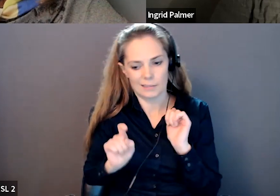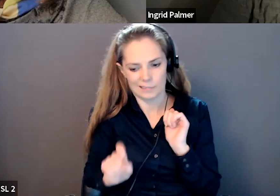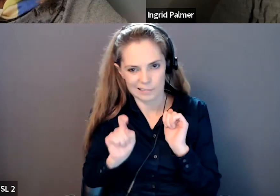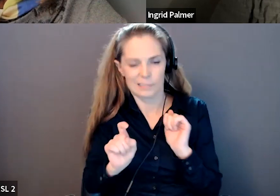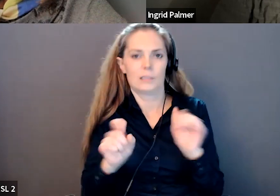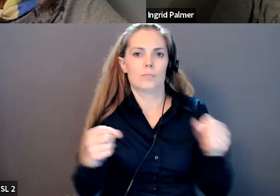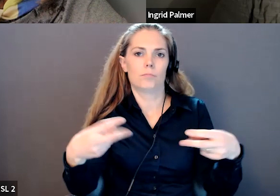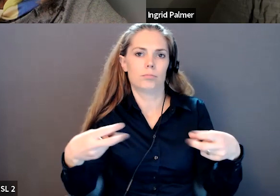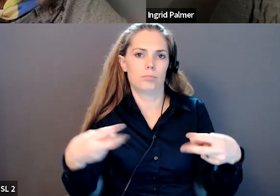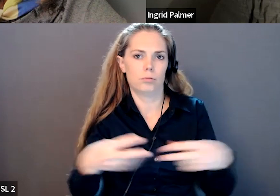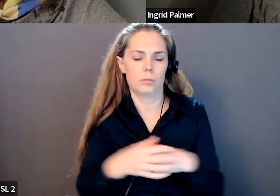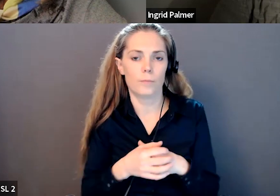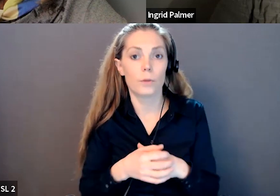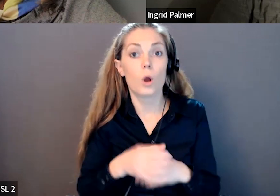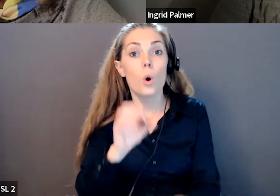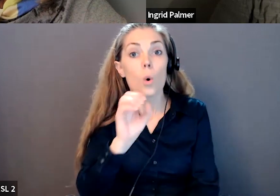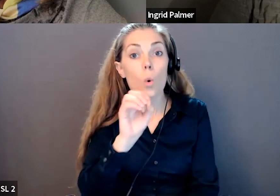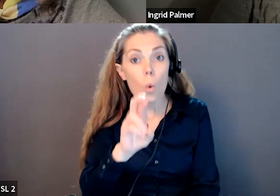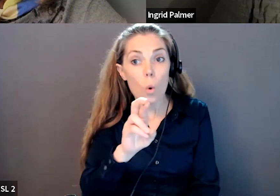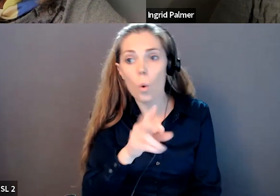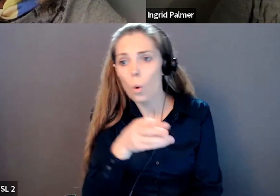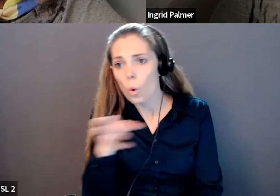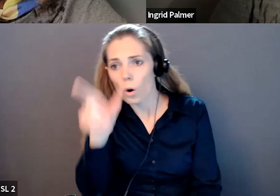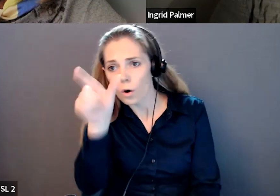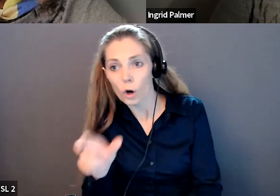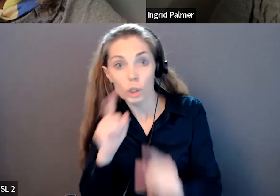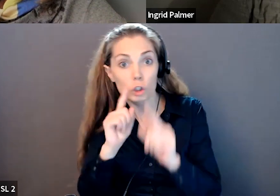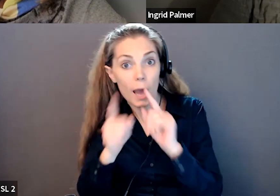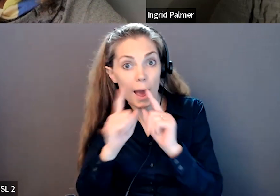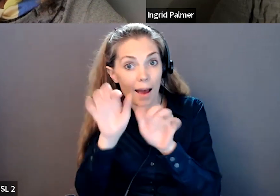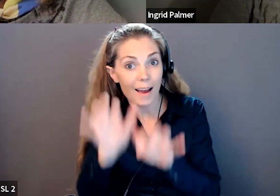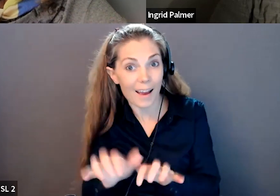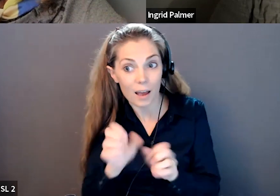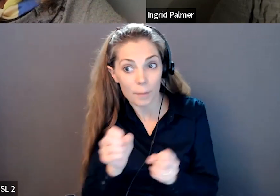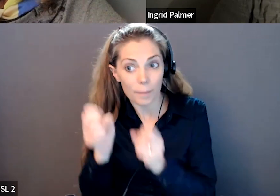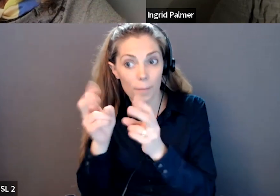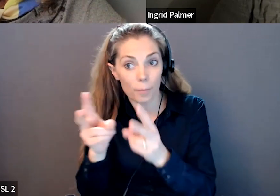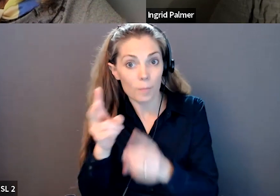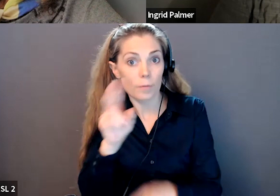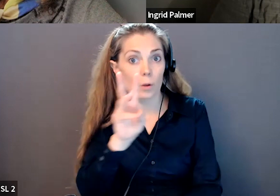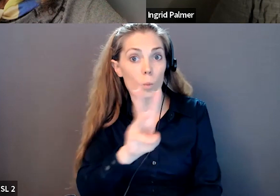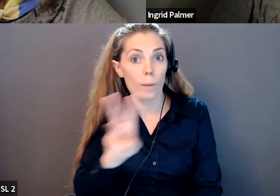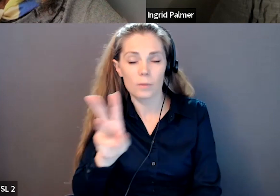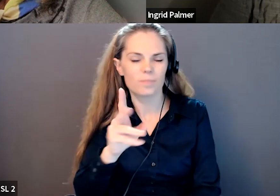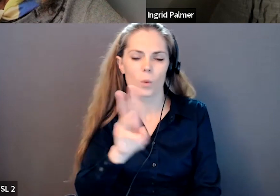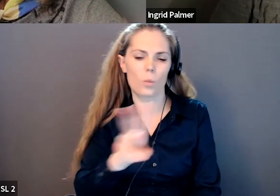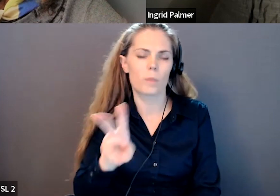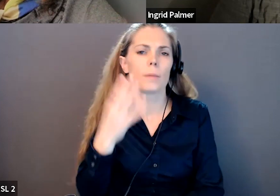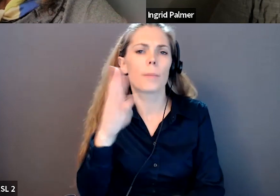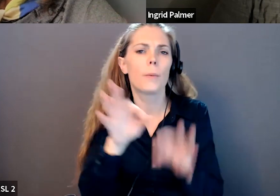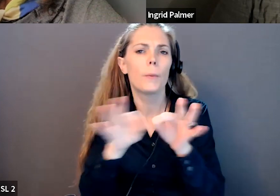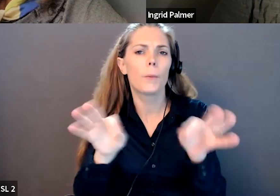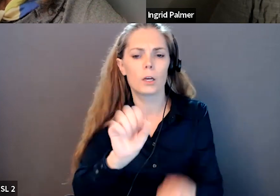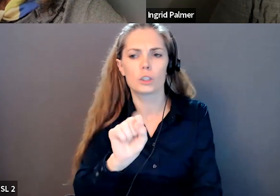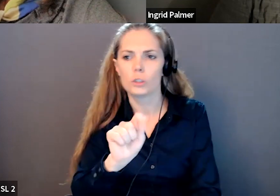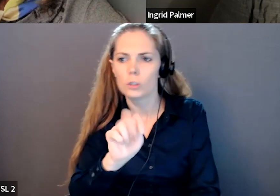clicking on the stream text URL posted in the chat box if you wish to view the captions on a separate screen